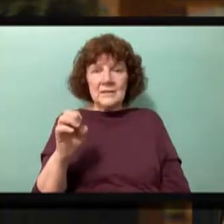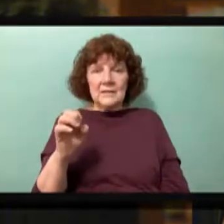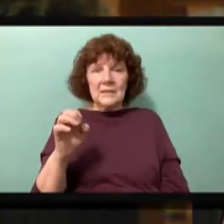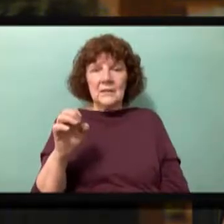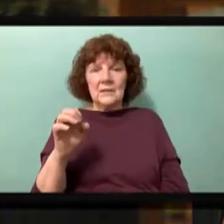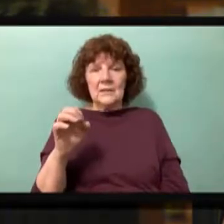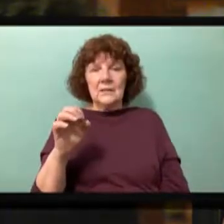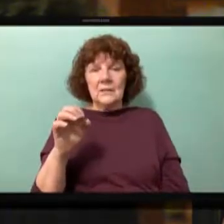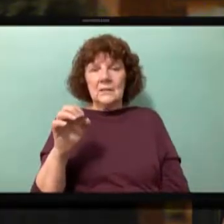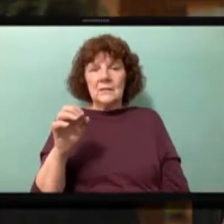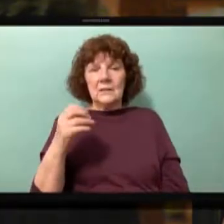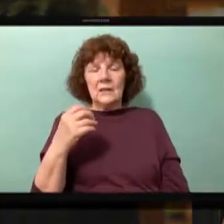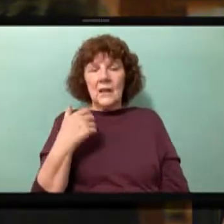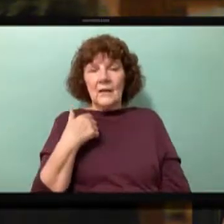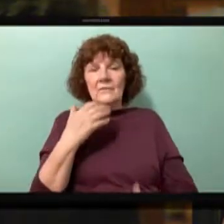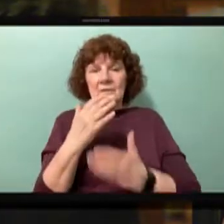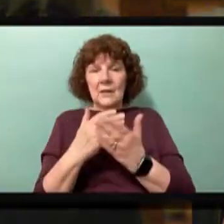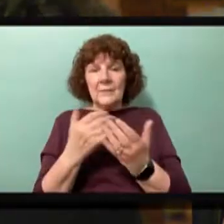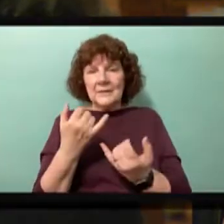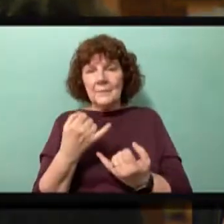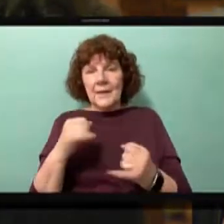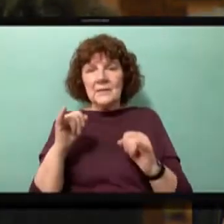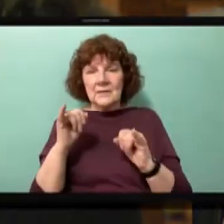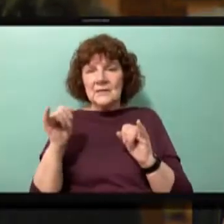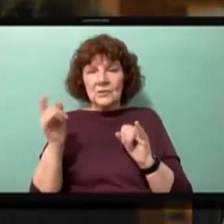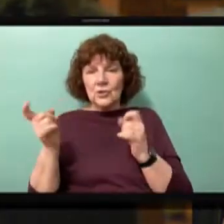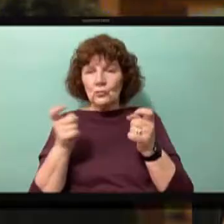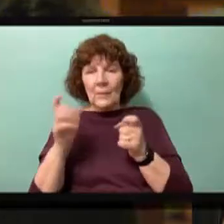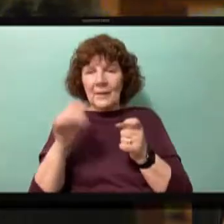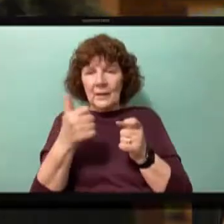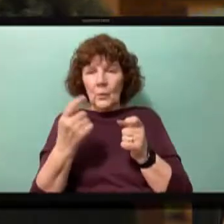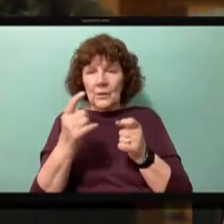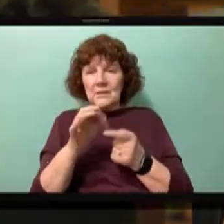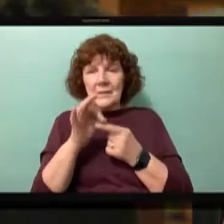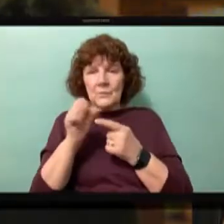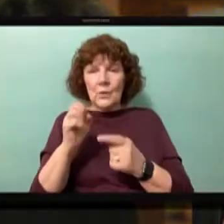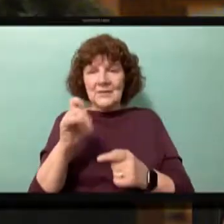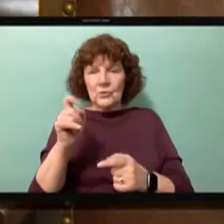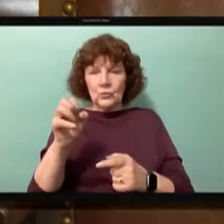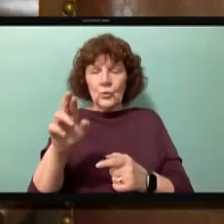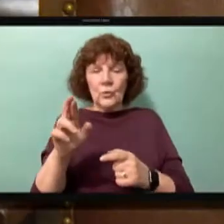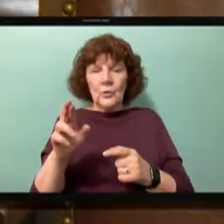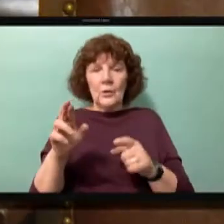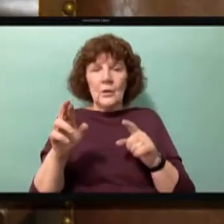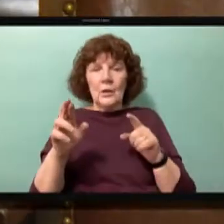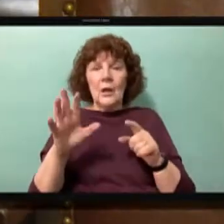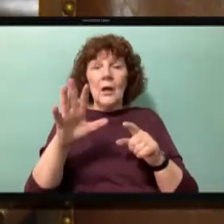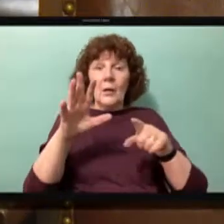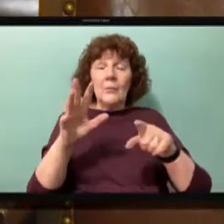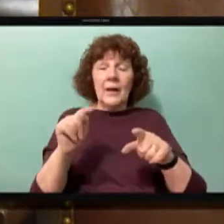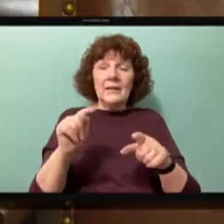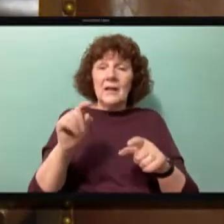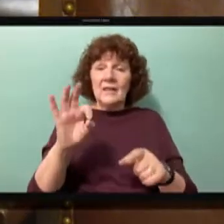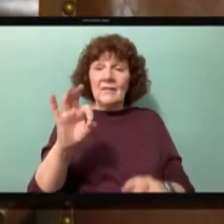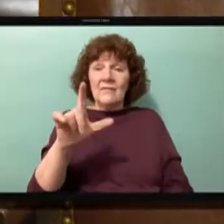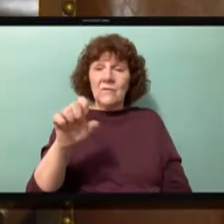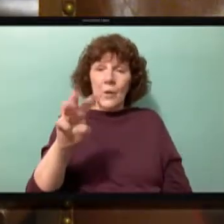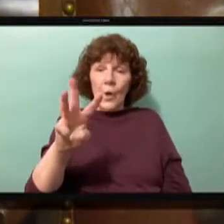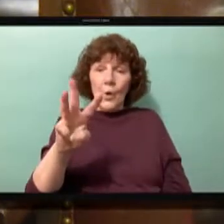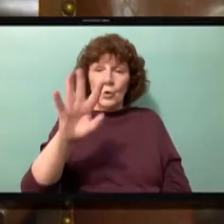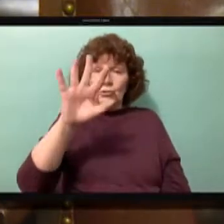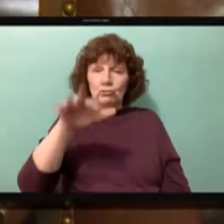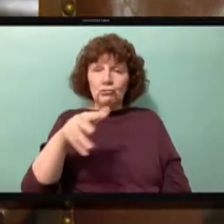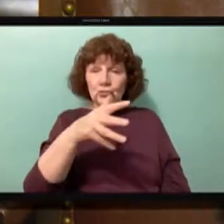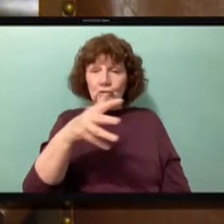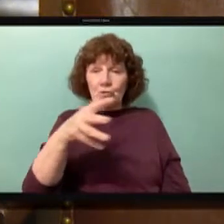by anyone, frankly, but the solicitor. But it could be. I mean, but according to the flow chart there, you're